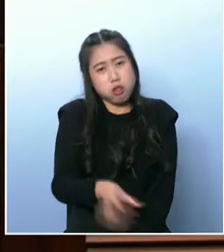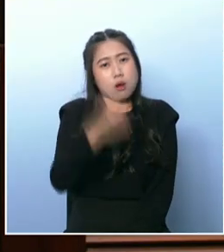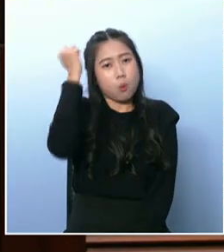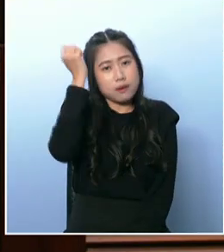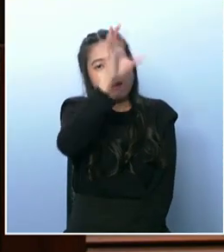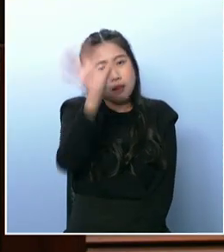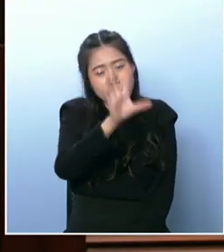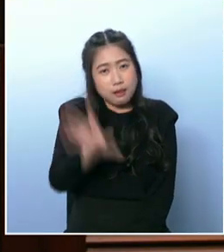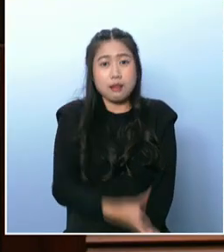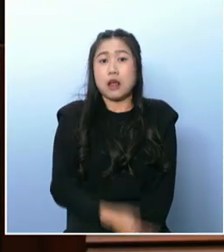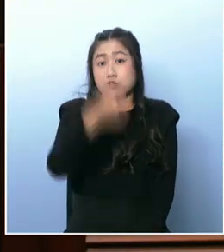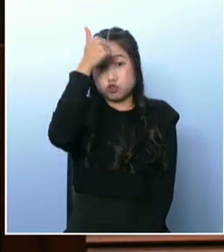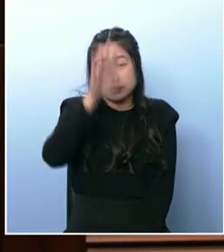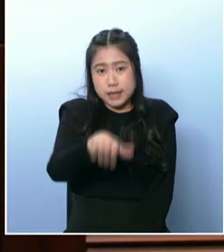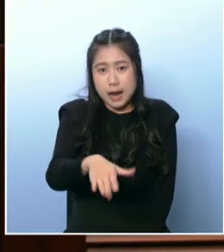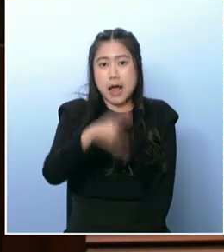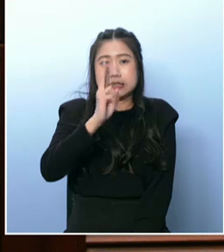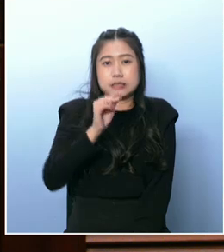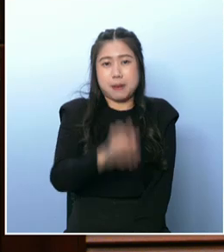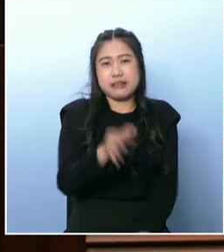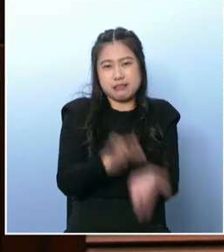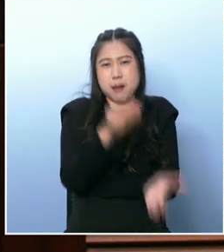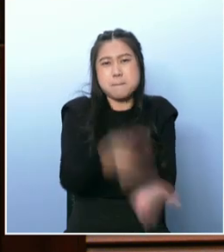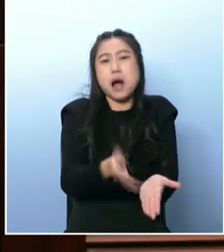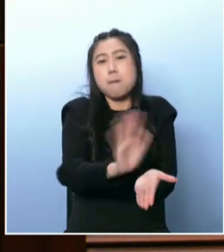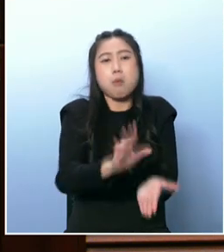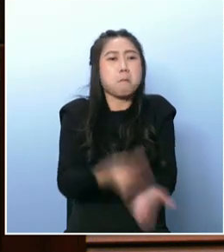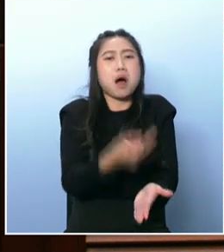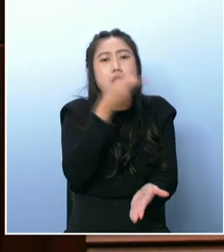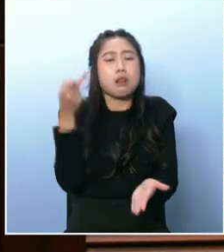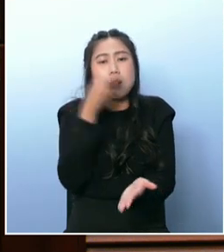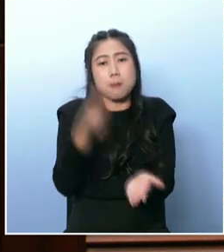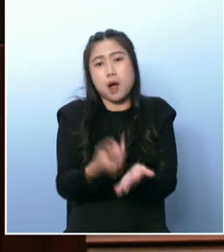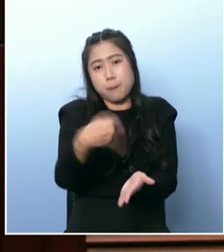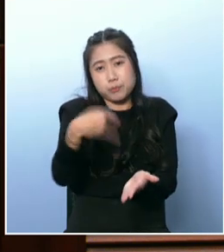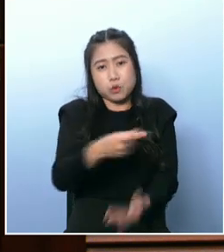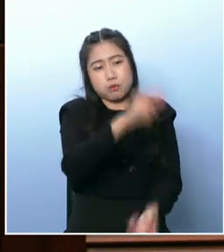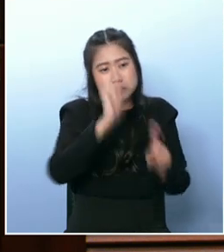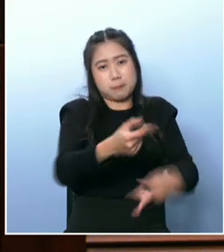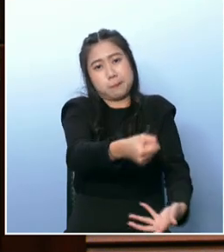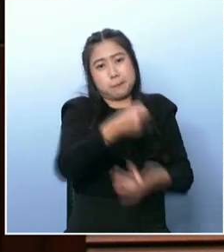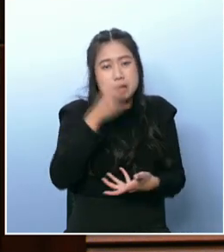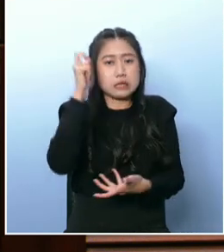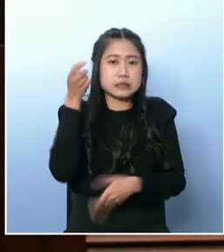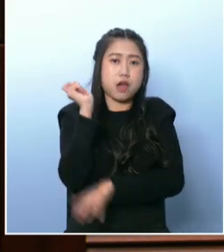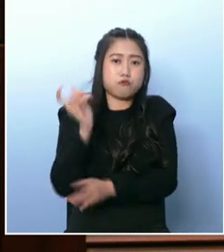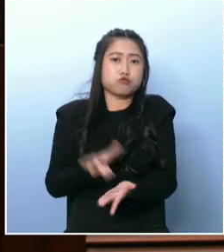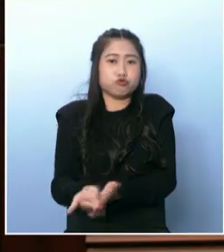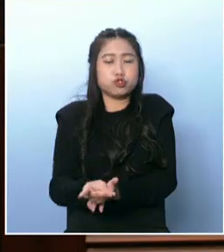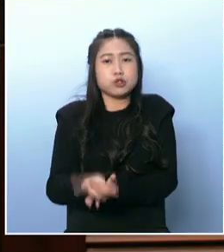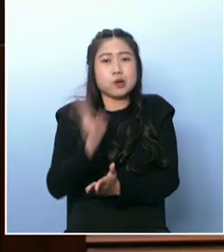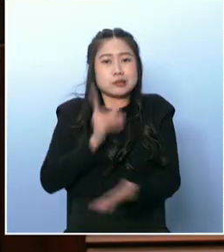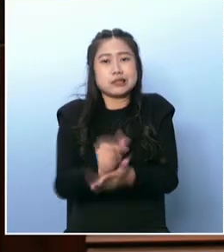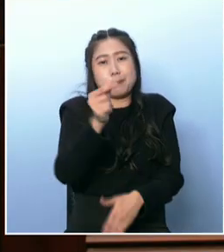and the administration has been talking about the difficulties they face. If you cannot purchase